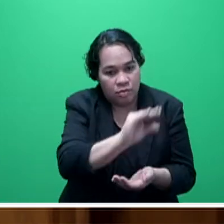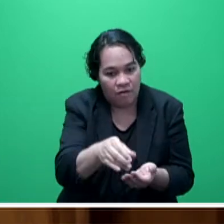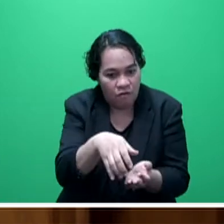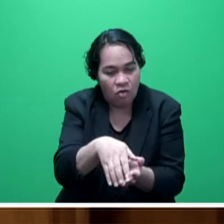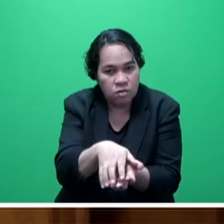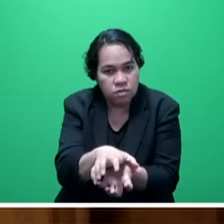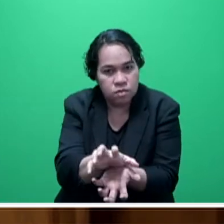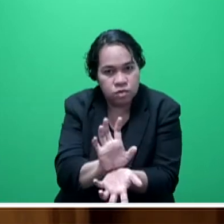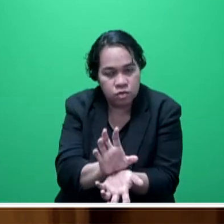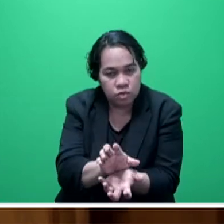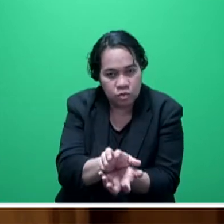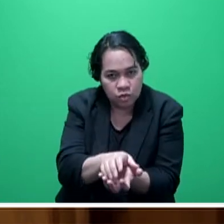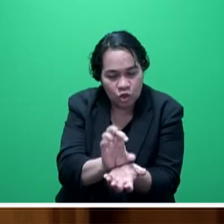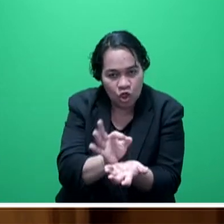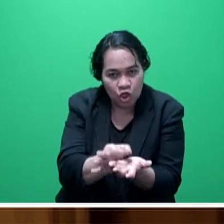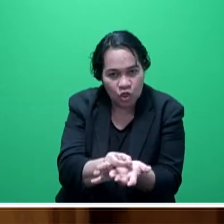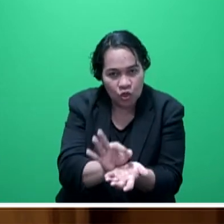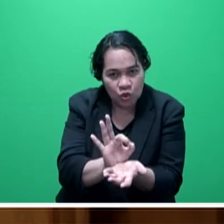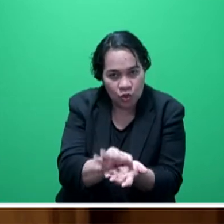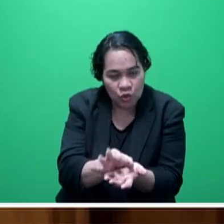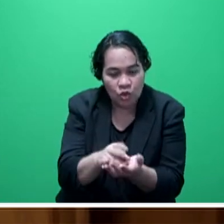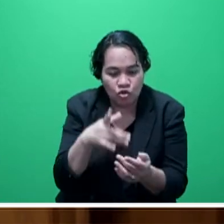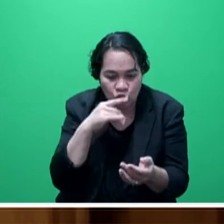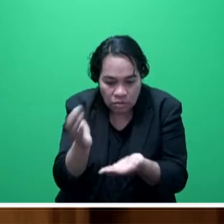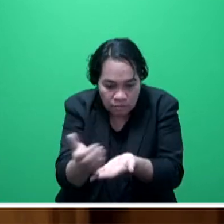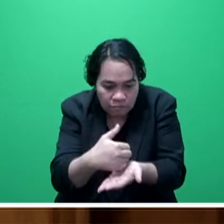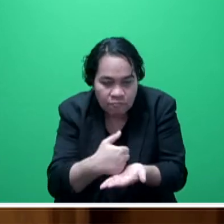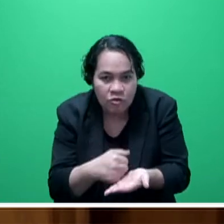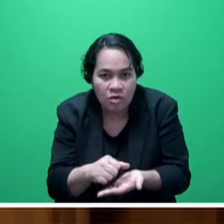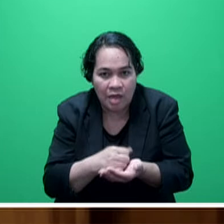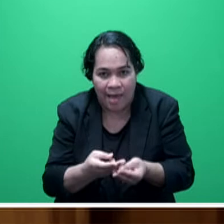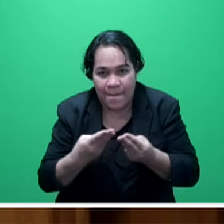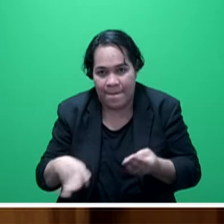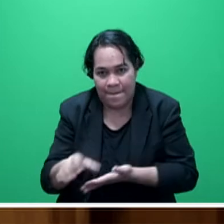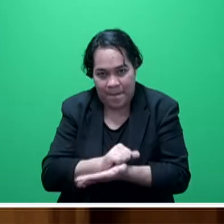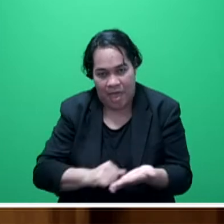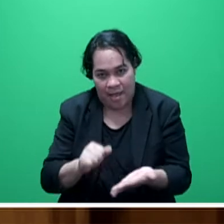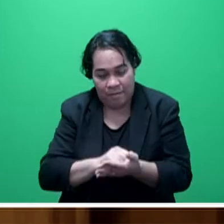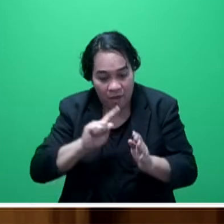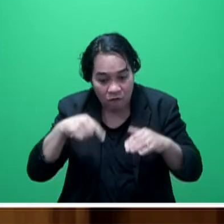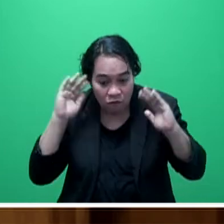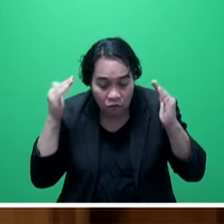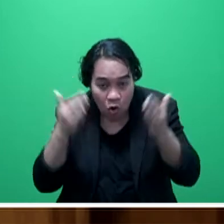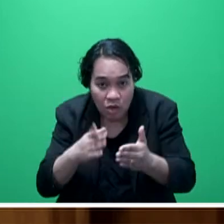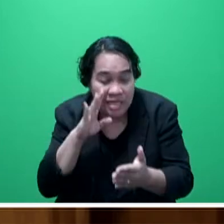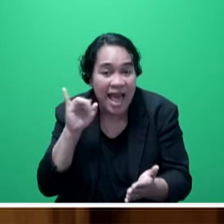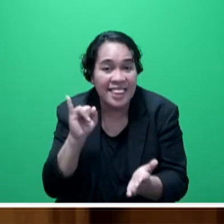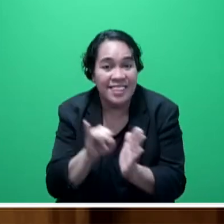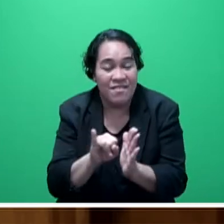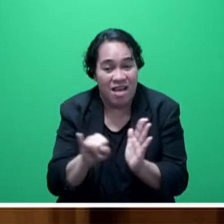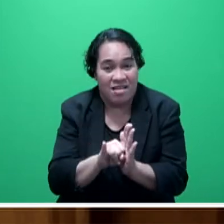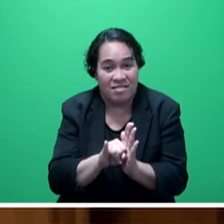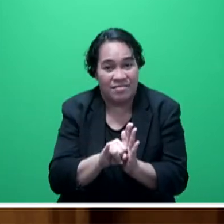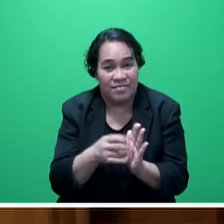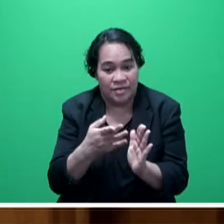Program will be used to procure spat collection materials. It will also focus on identification